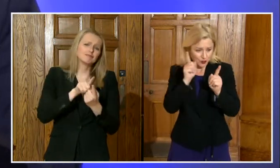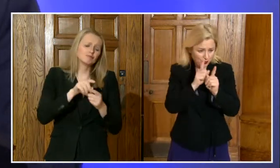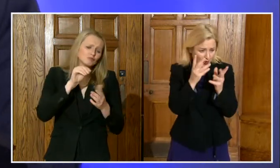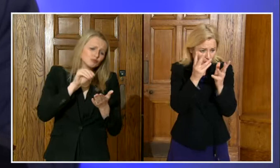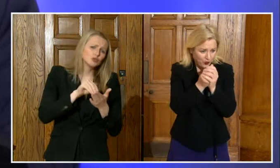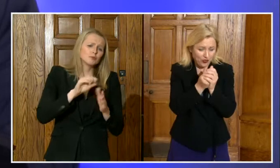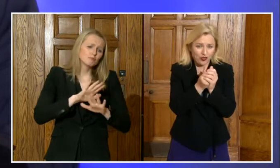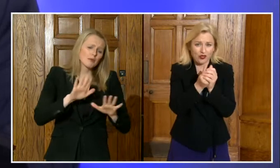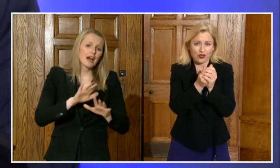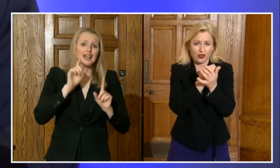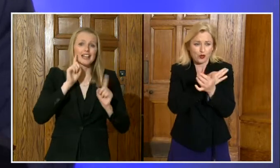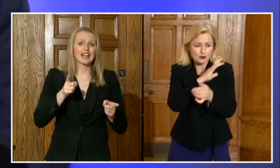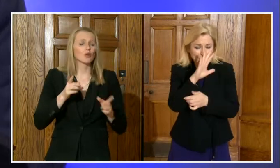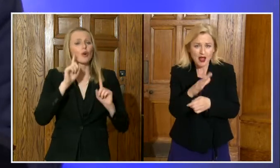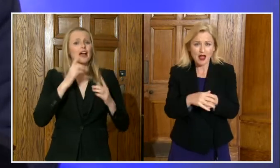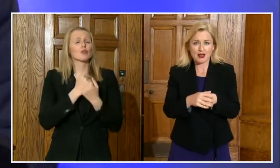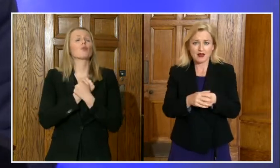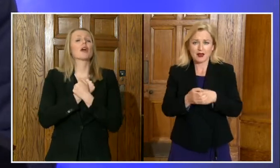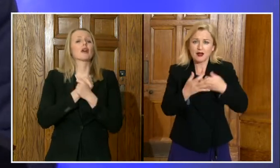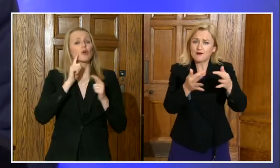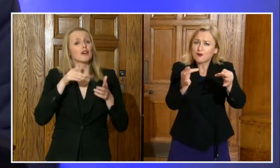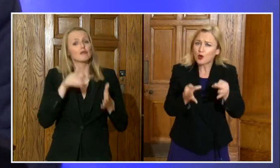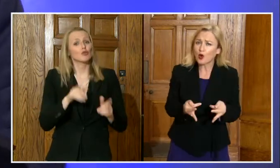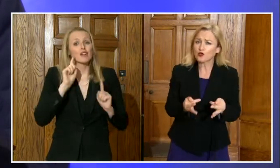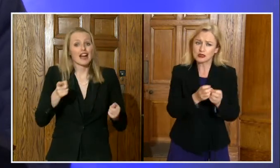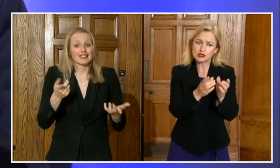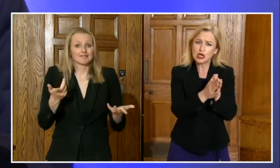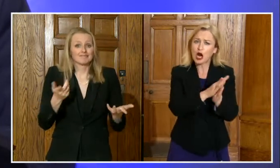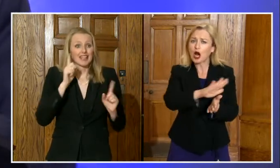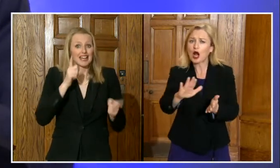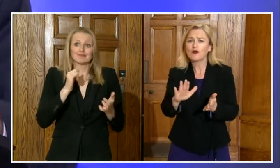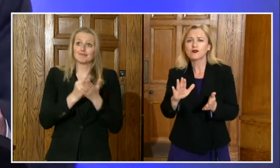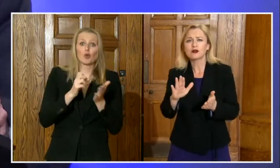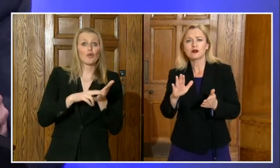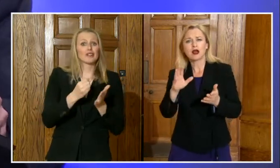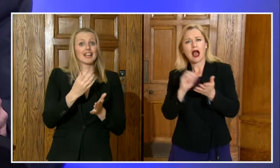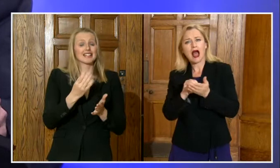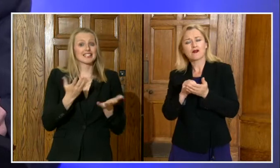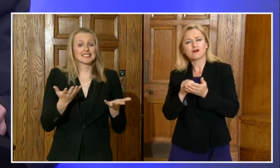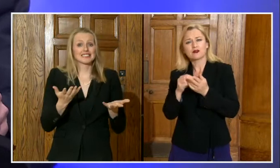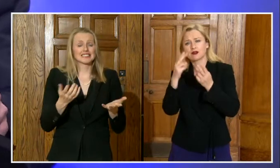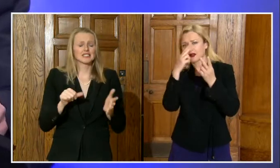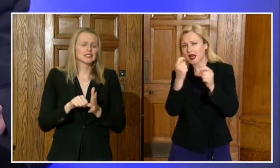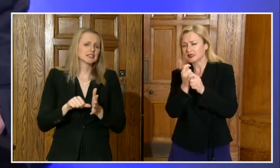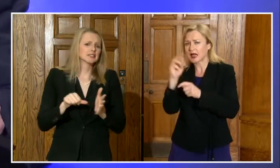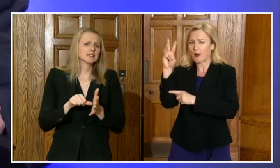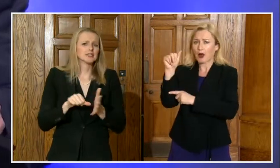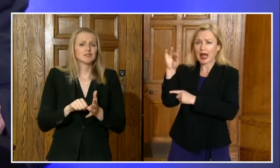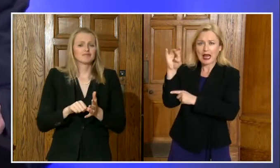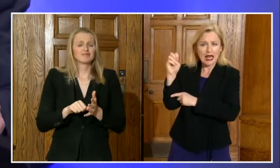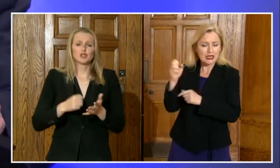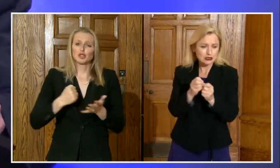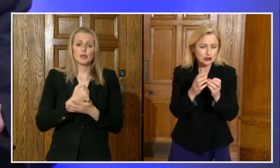them the wakes and the funerals that they deserved. And sadly, there will be more families thrown into